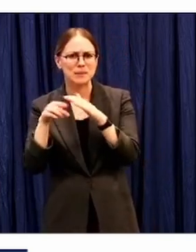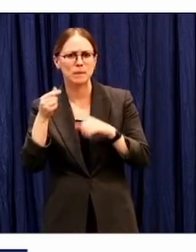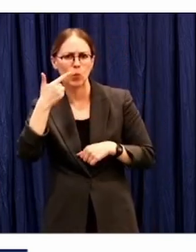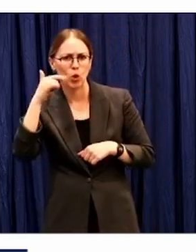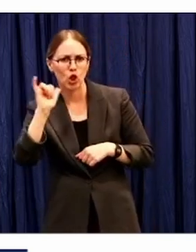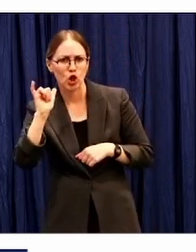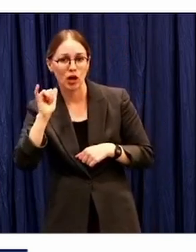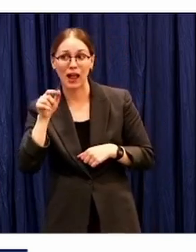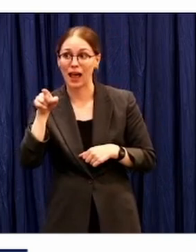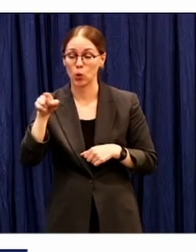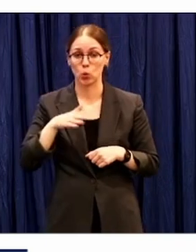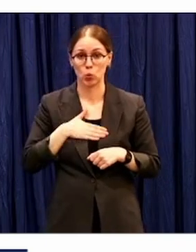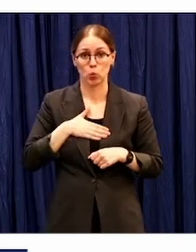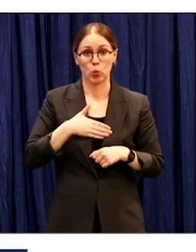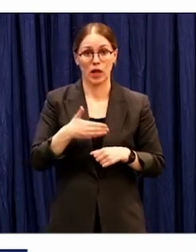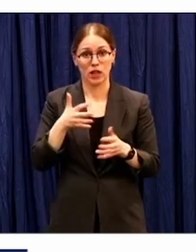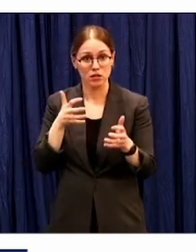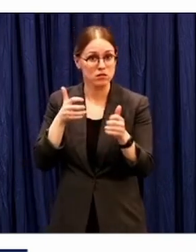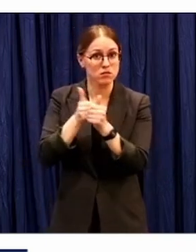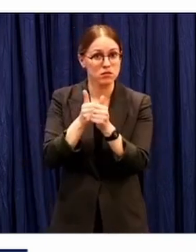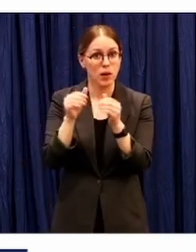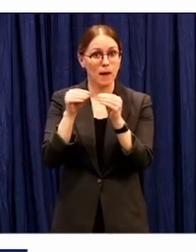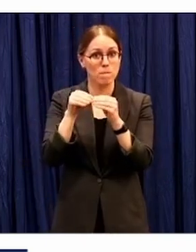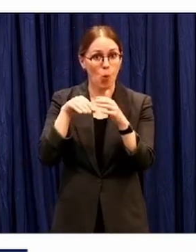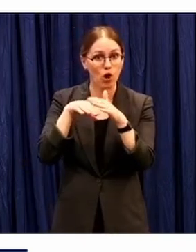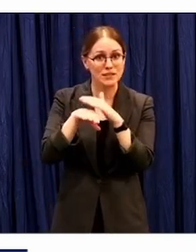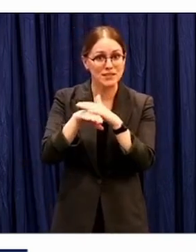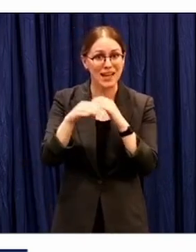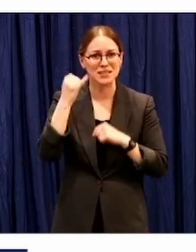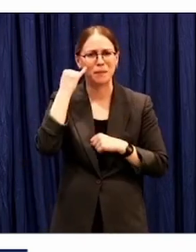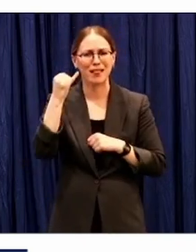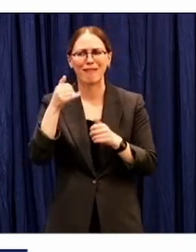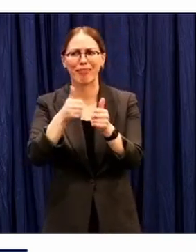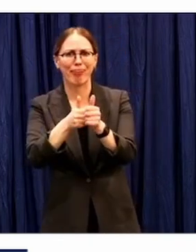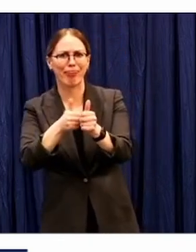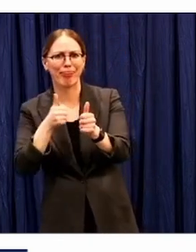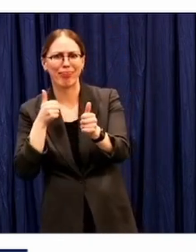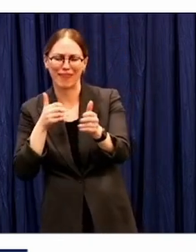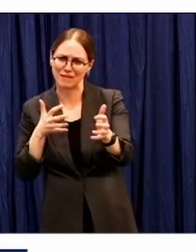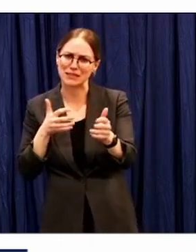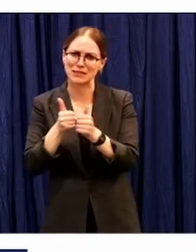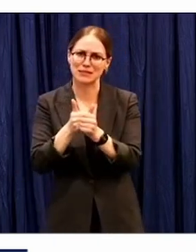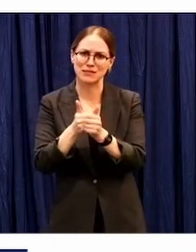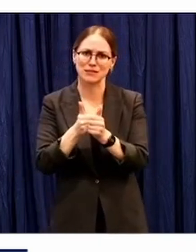into compliance if they were not currently at the level that we required by policy.